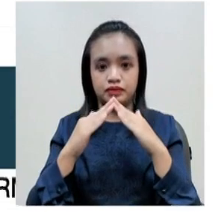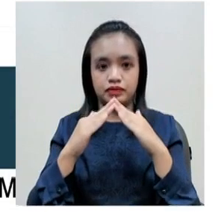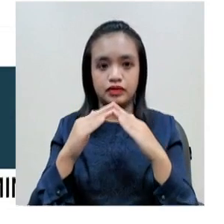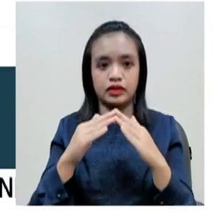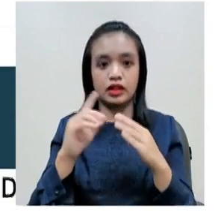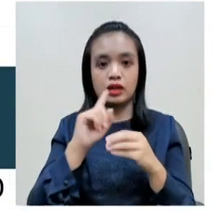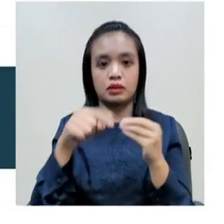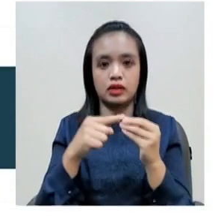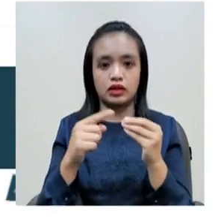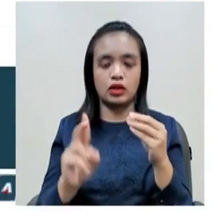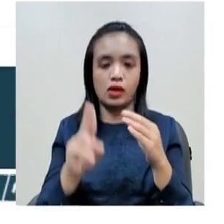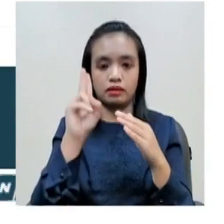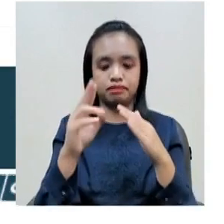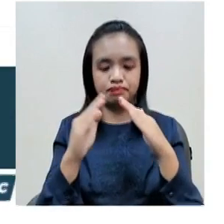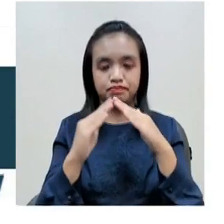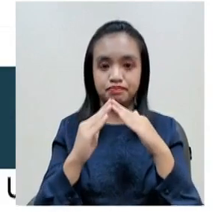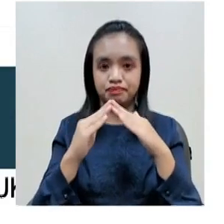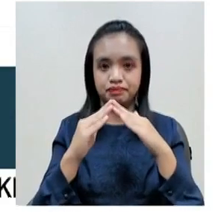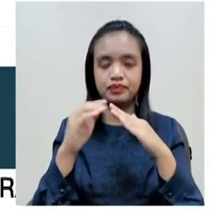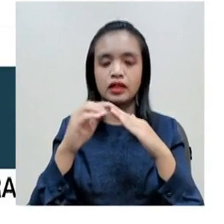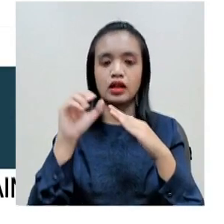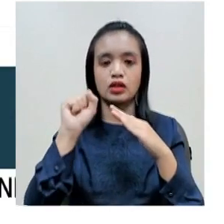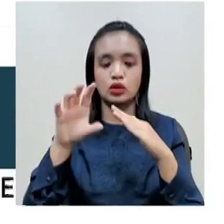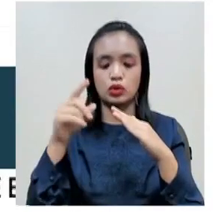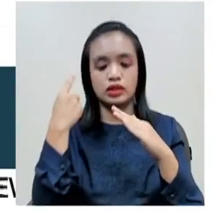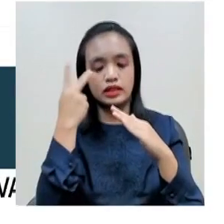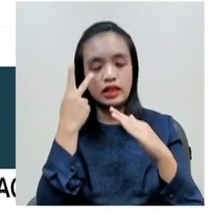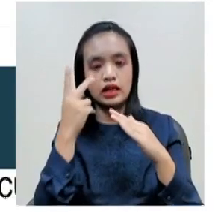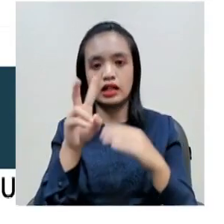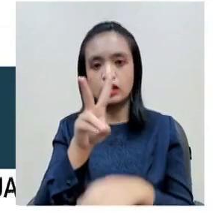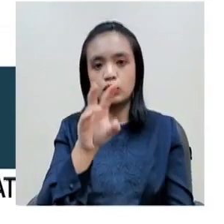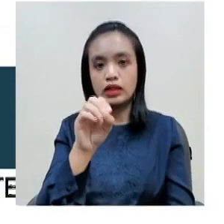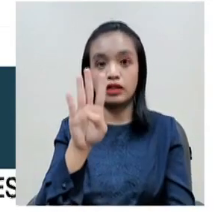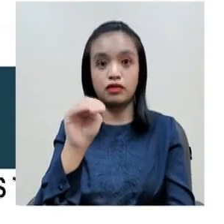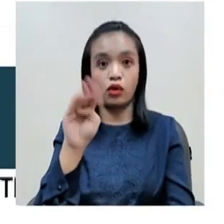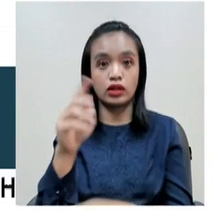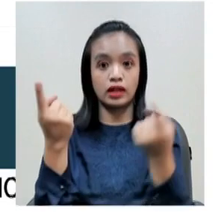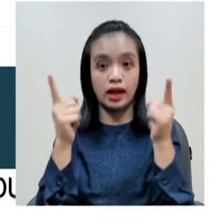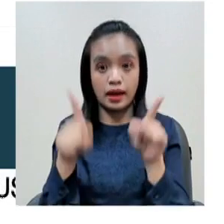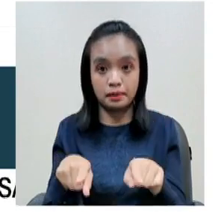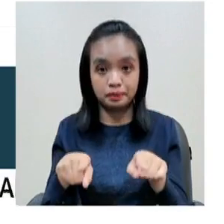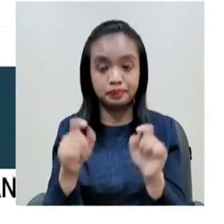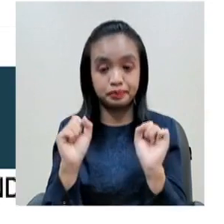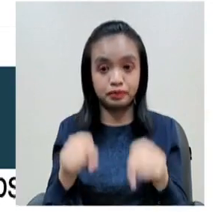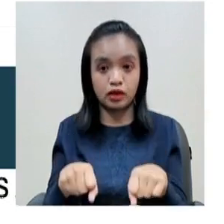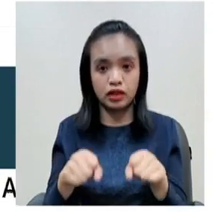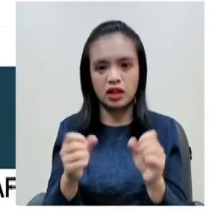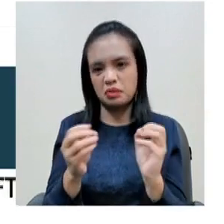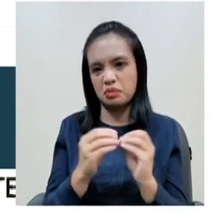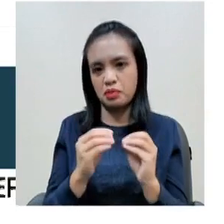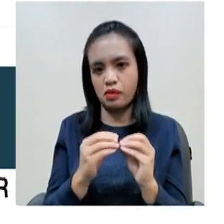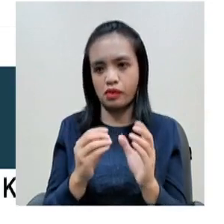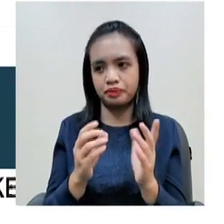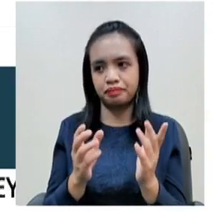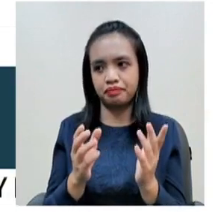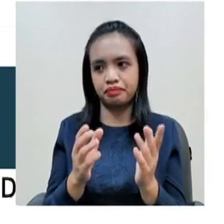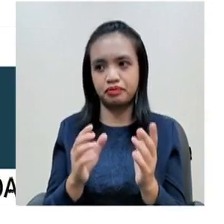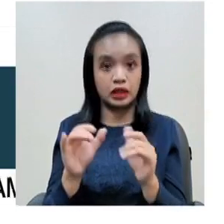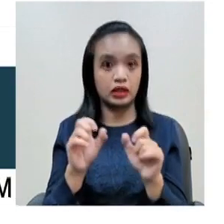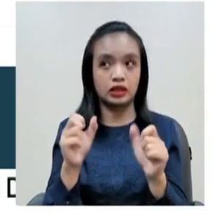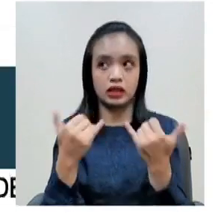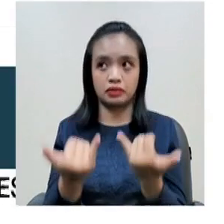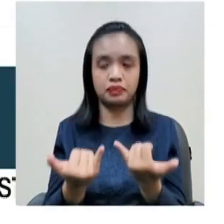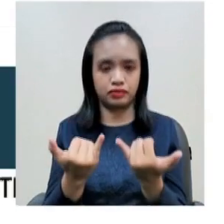of the volcano. So we are looking at a 2014 scenario, possibly. This is the more likely scenario as of today.